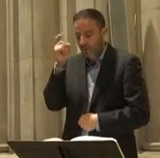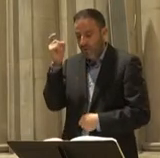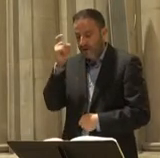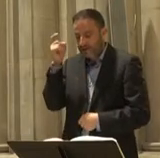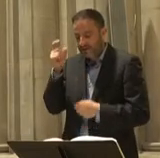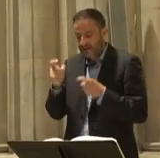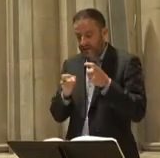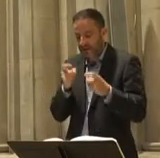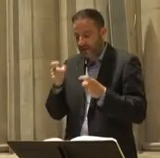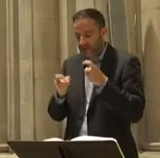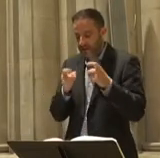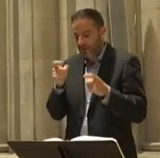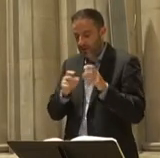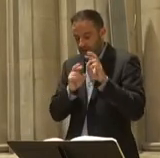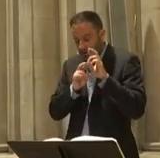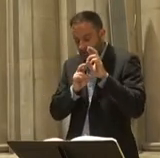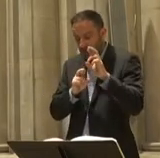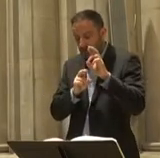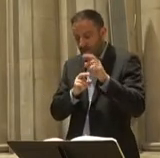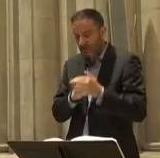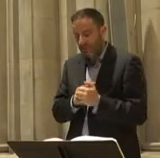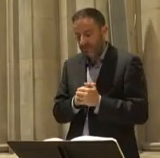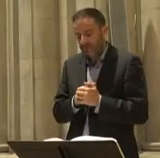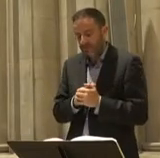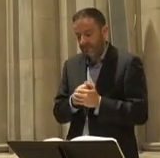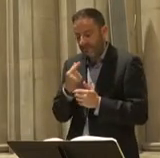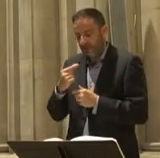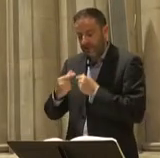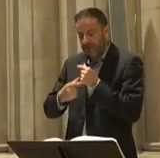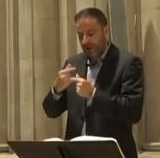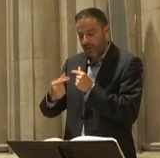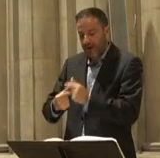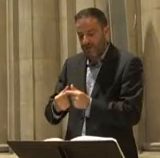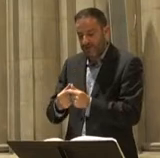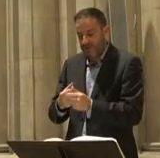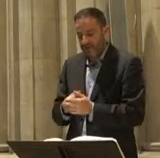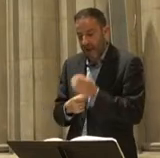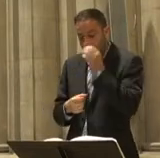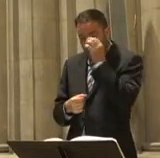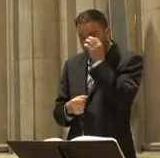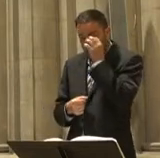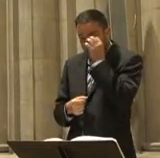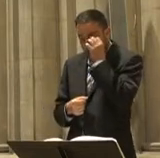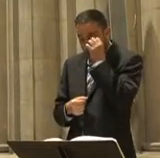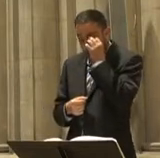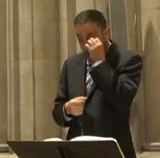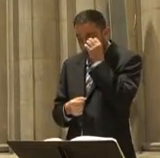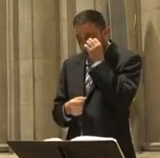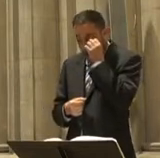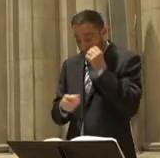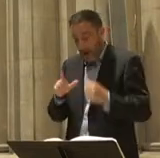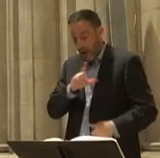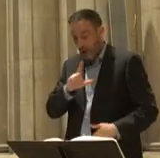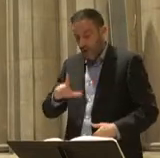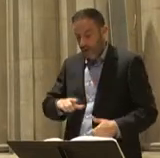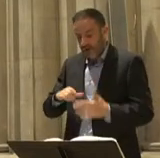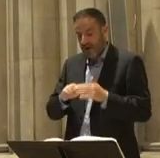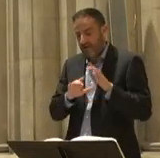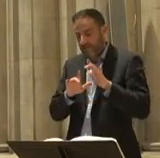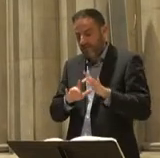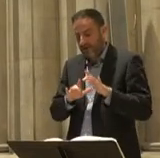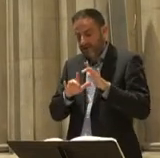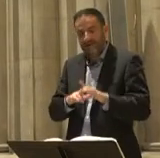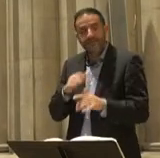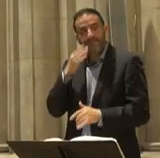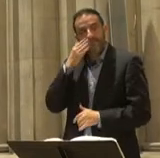wisely, generously, and respectfully for the sake of generations to come. Lord, in your mercy,